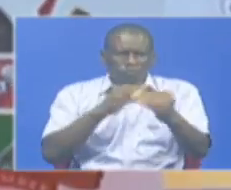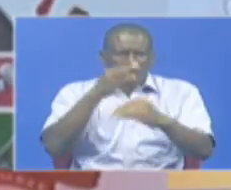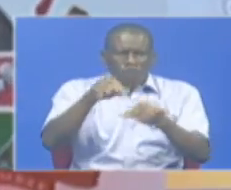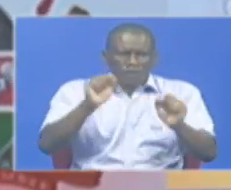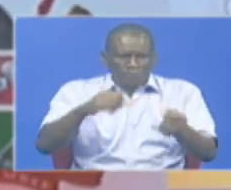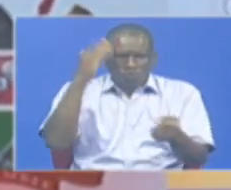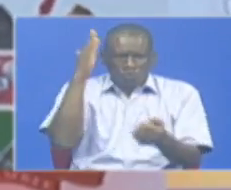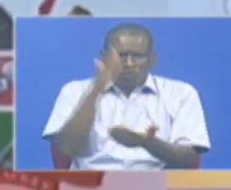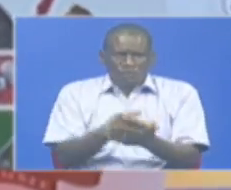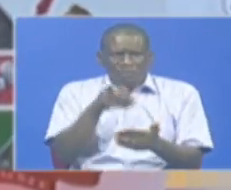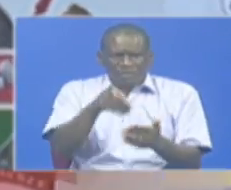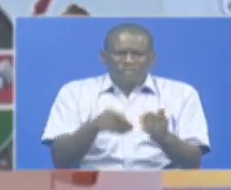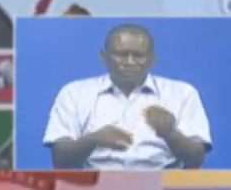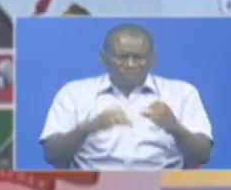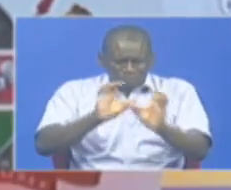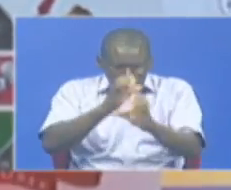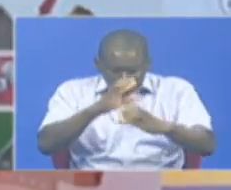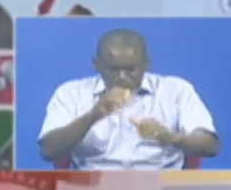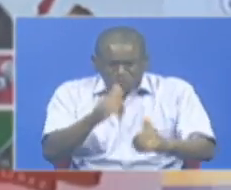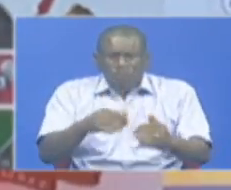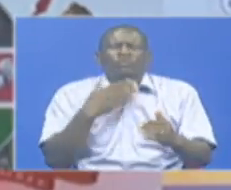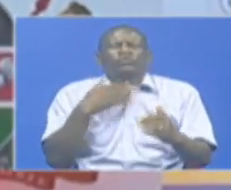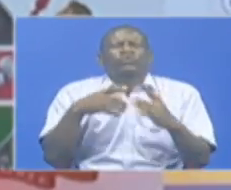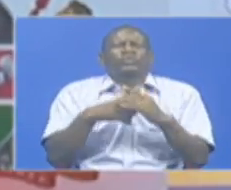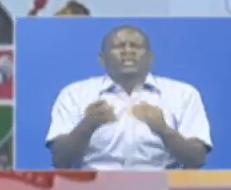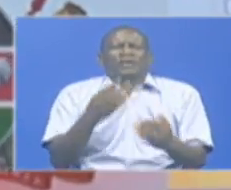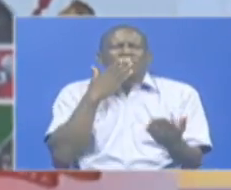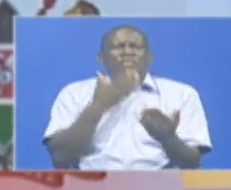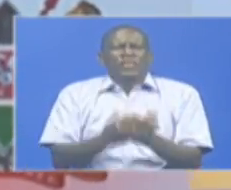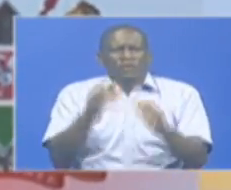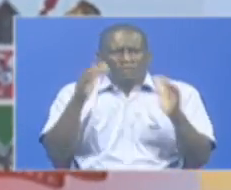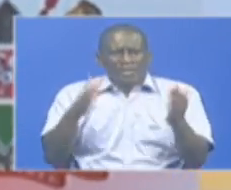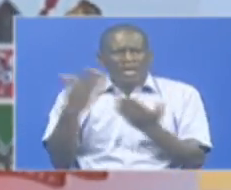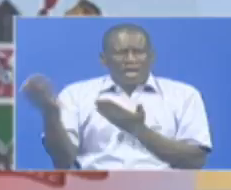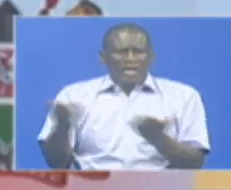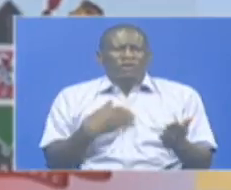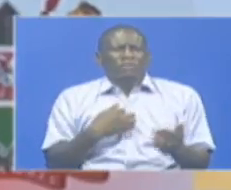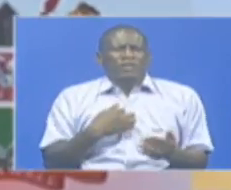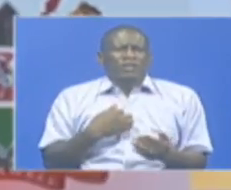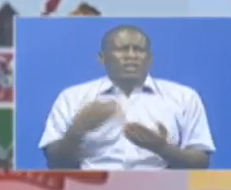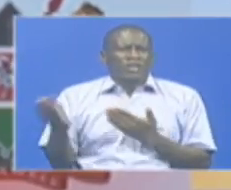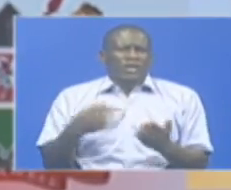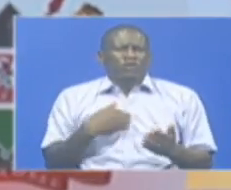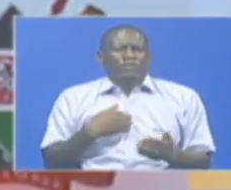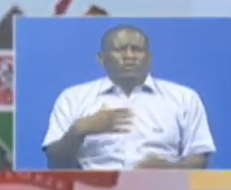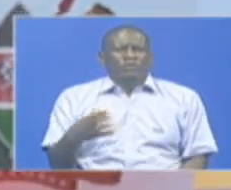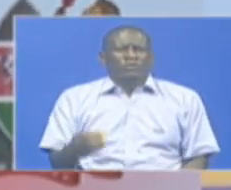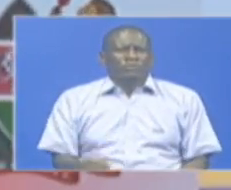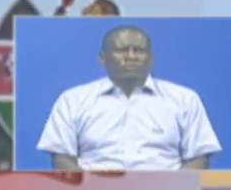this with the rapid testing that we are deploying. Asanteni. Allow me.